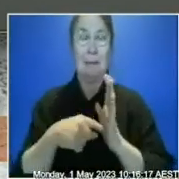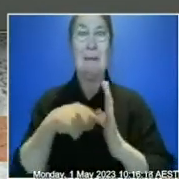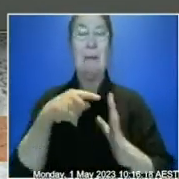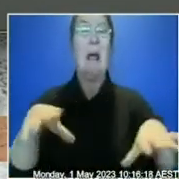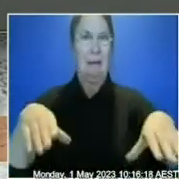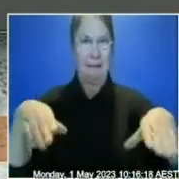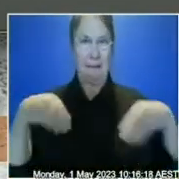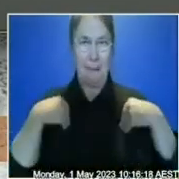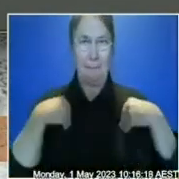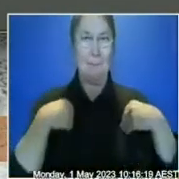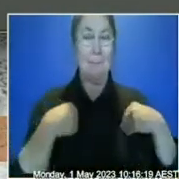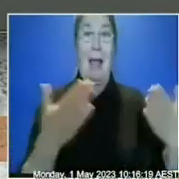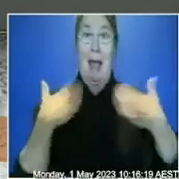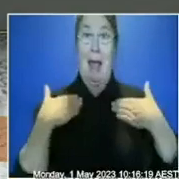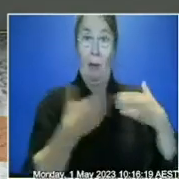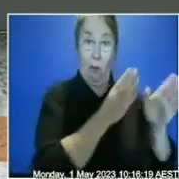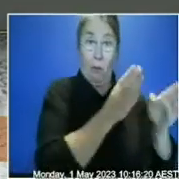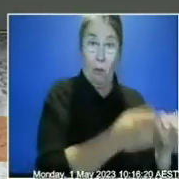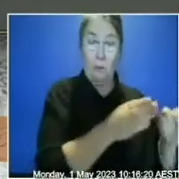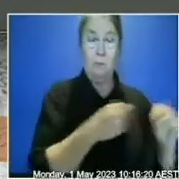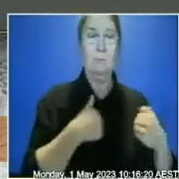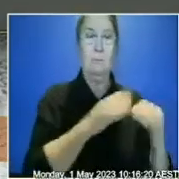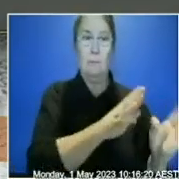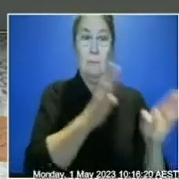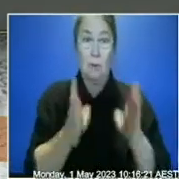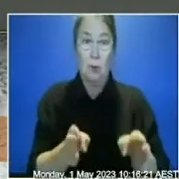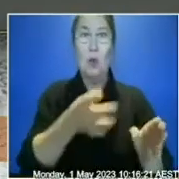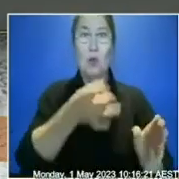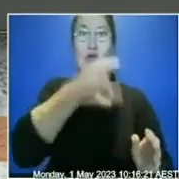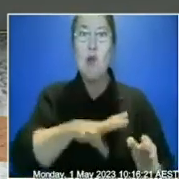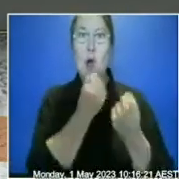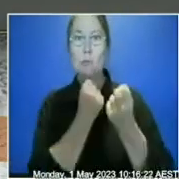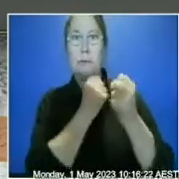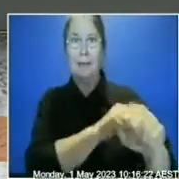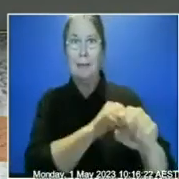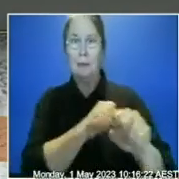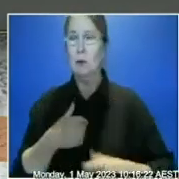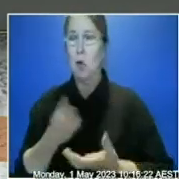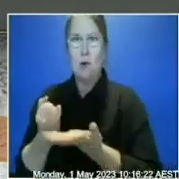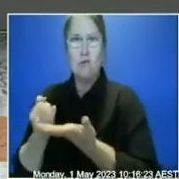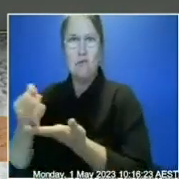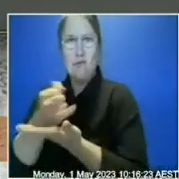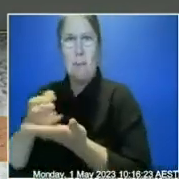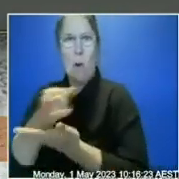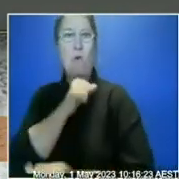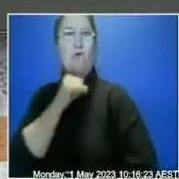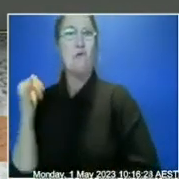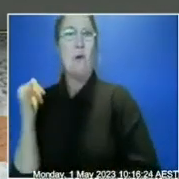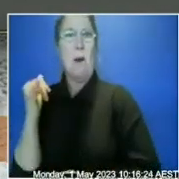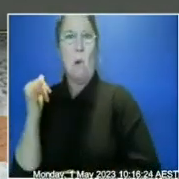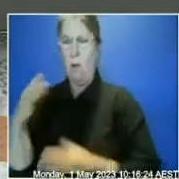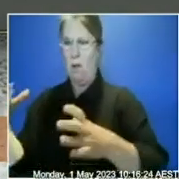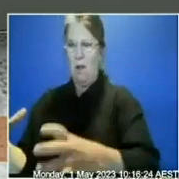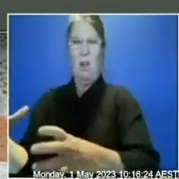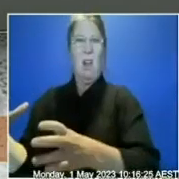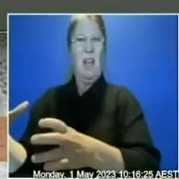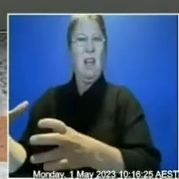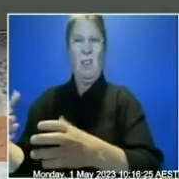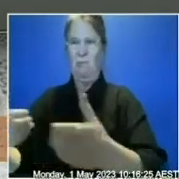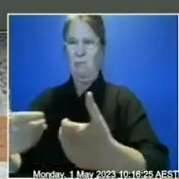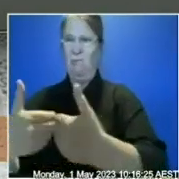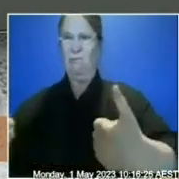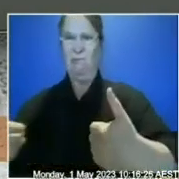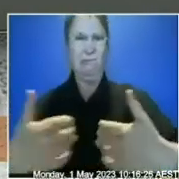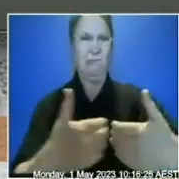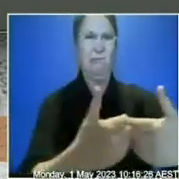separate silos, if you like, in different government departments with separate budgets, and each of them will only deal with their part of